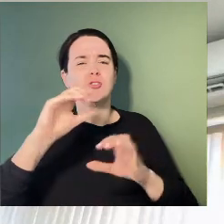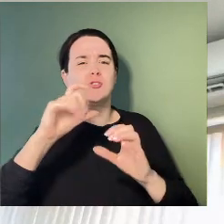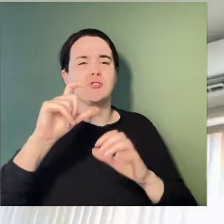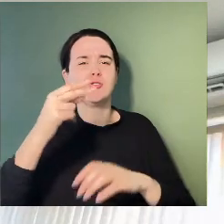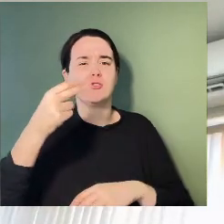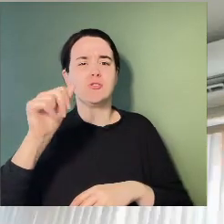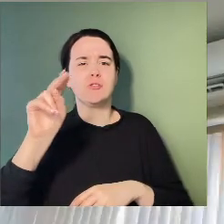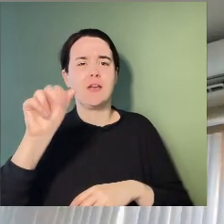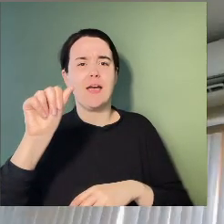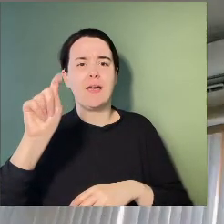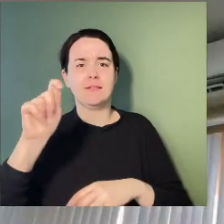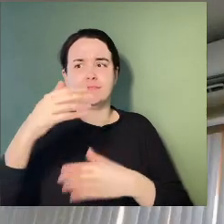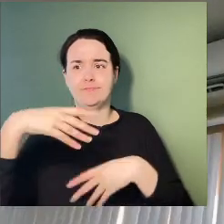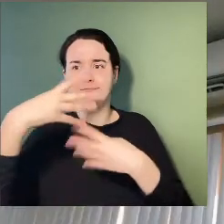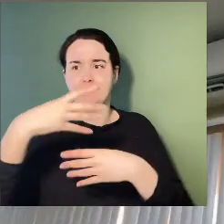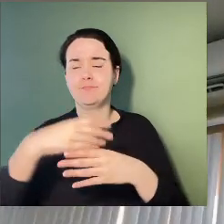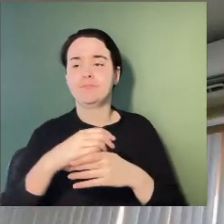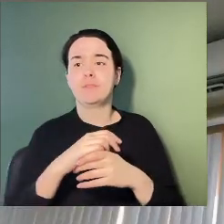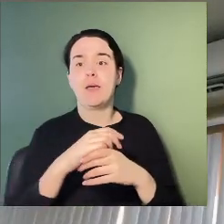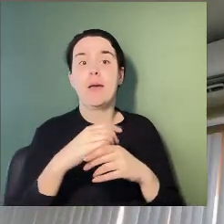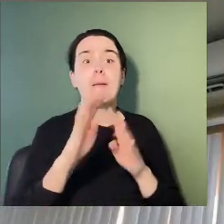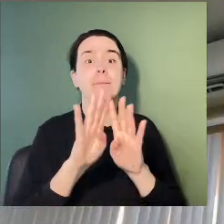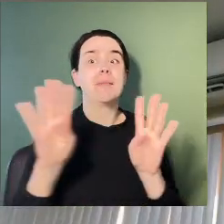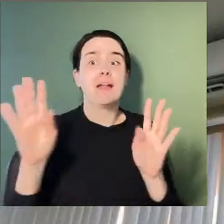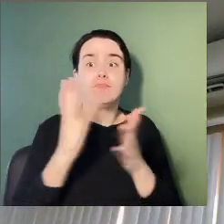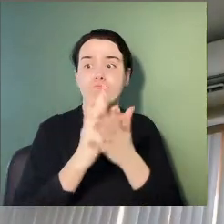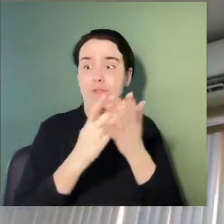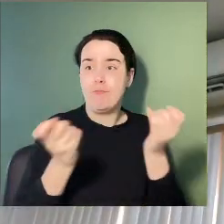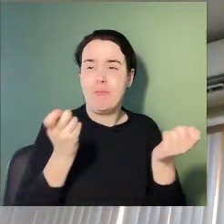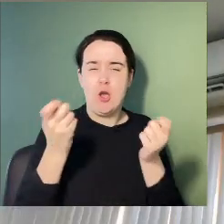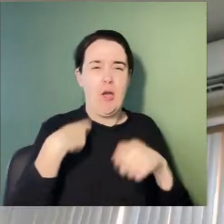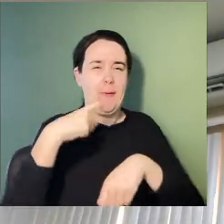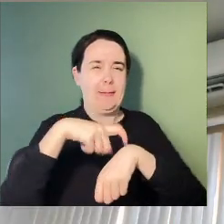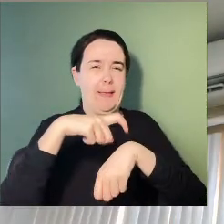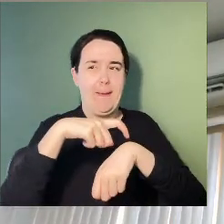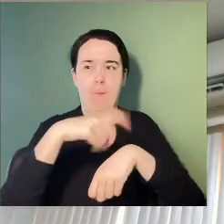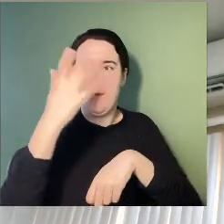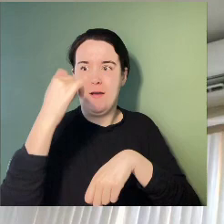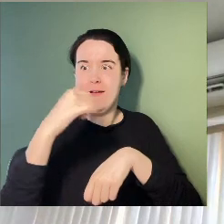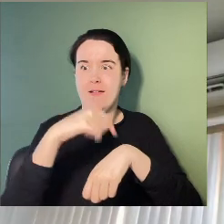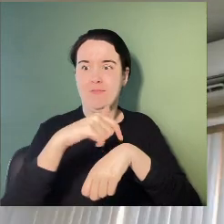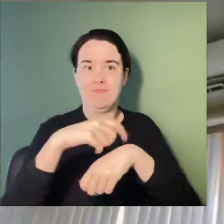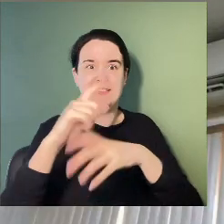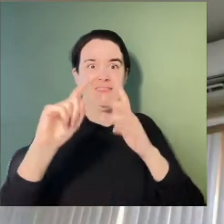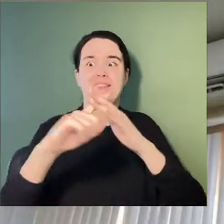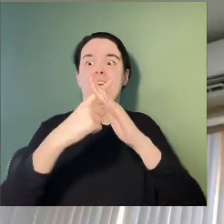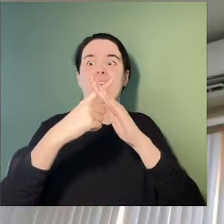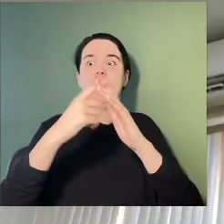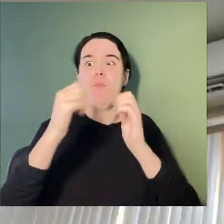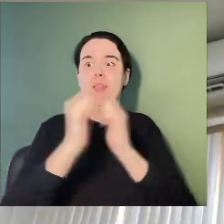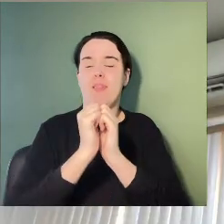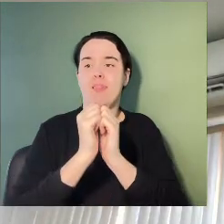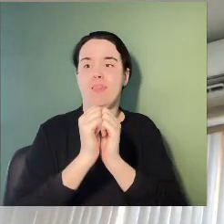to manage our time very carefully. I would like to perhaps start